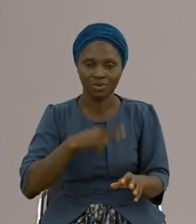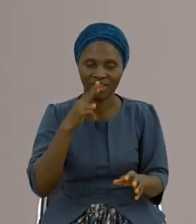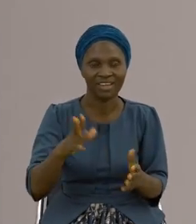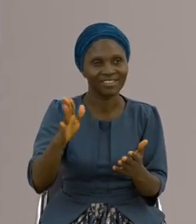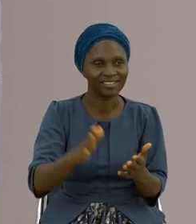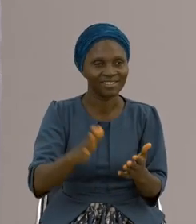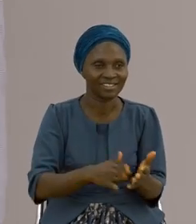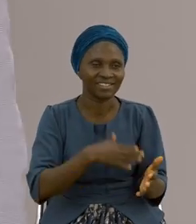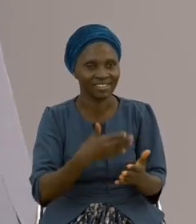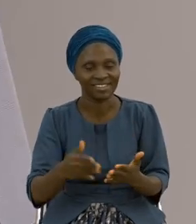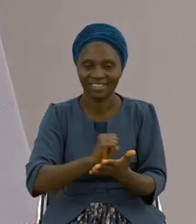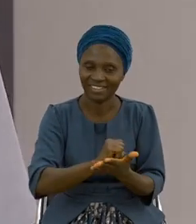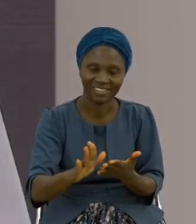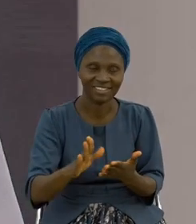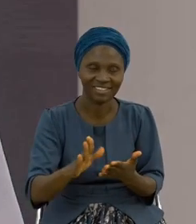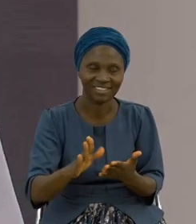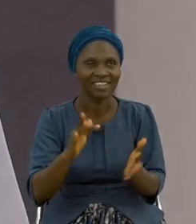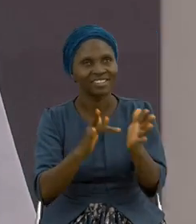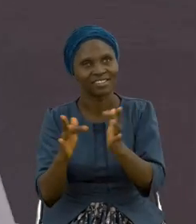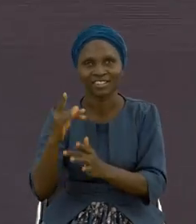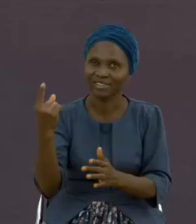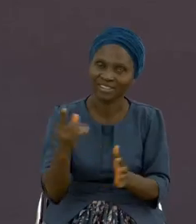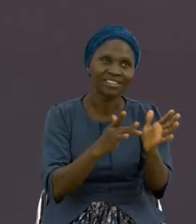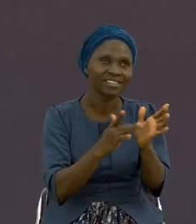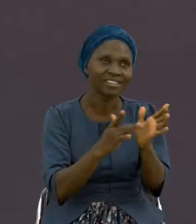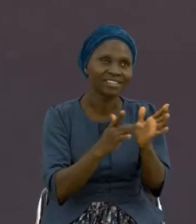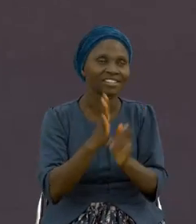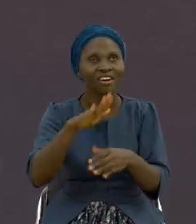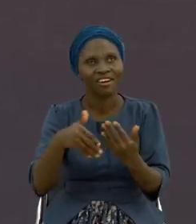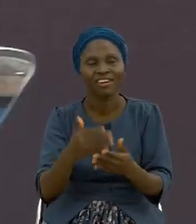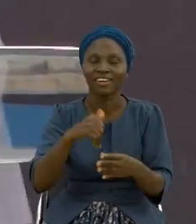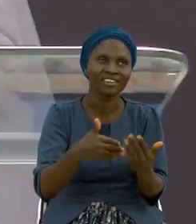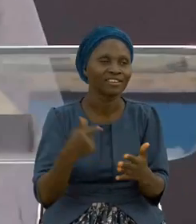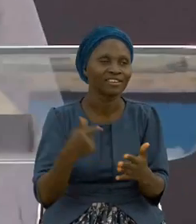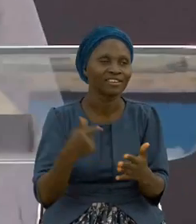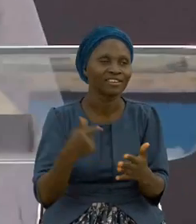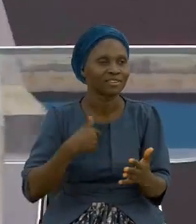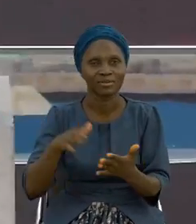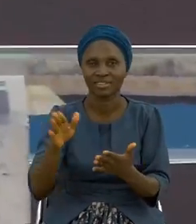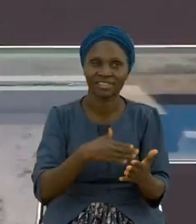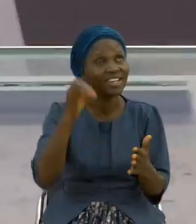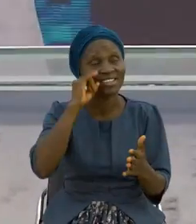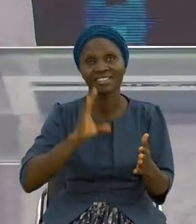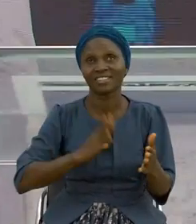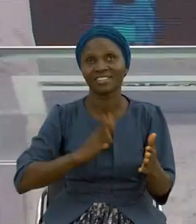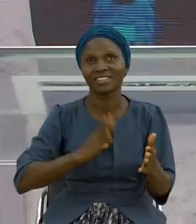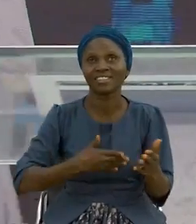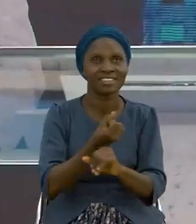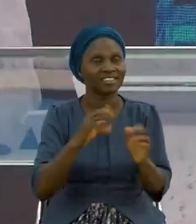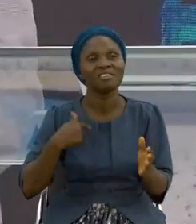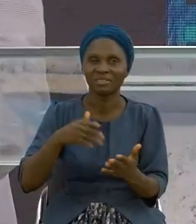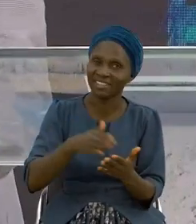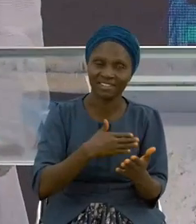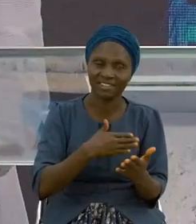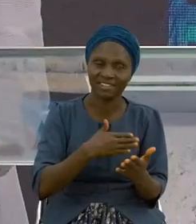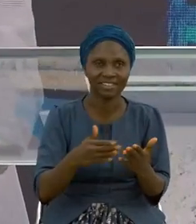in all were saying is the savior was seeing a saguila was saying it's a